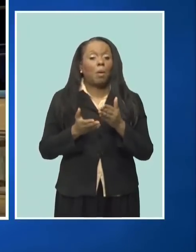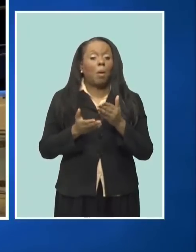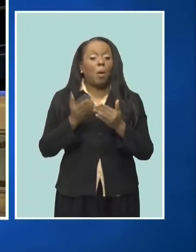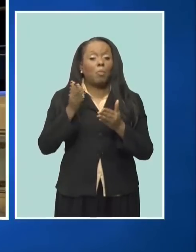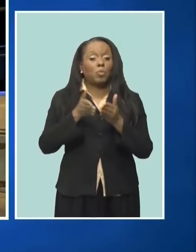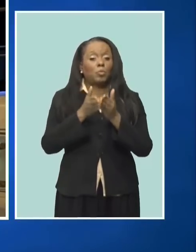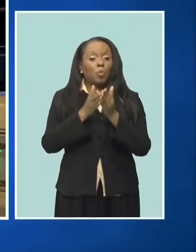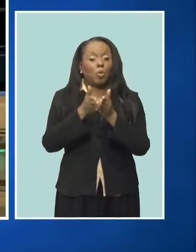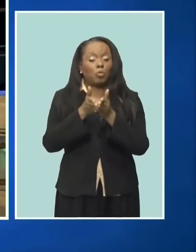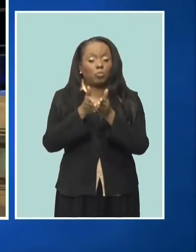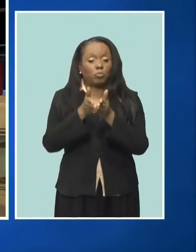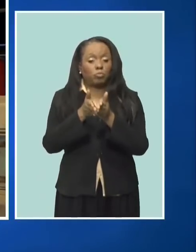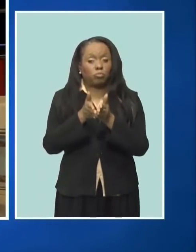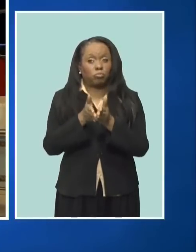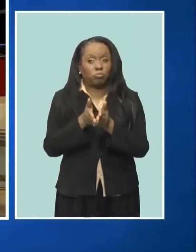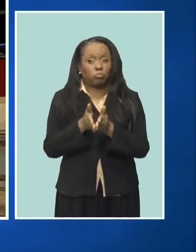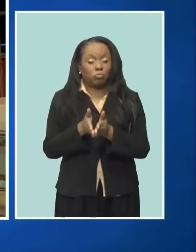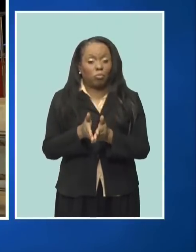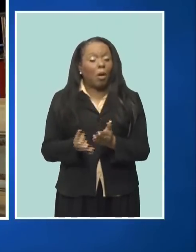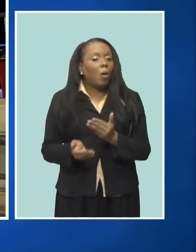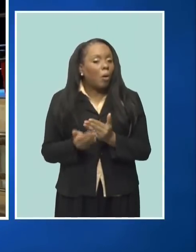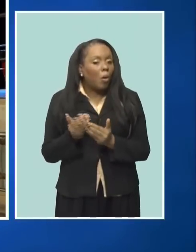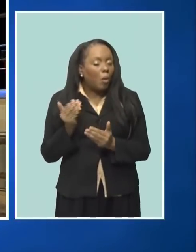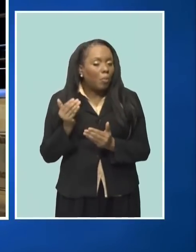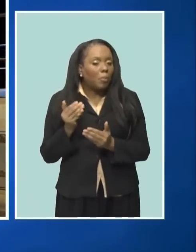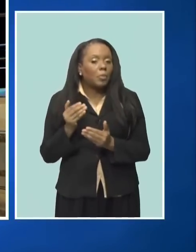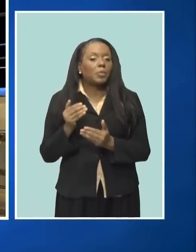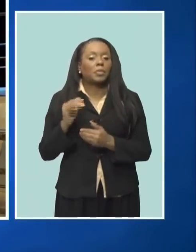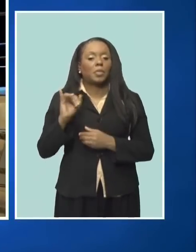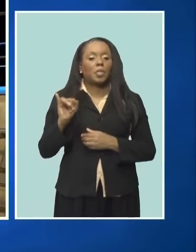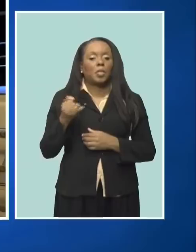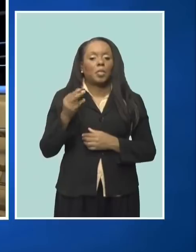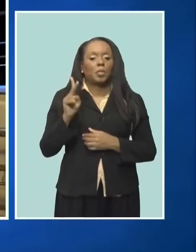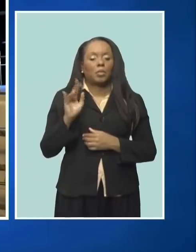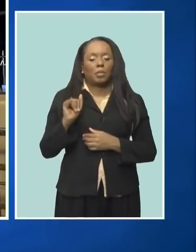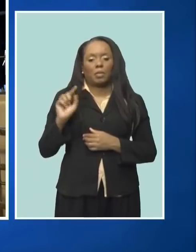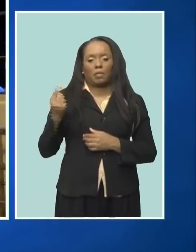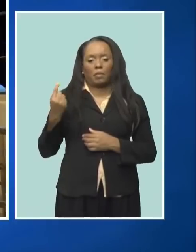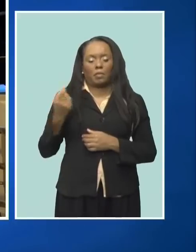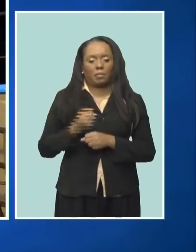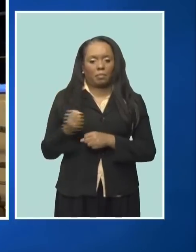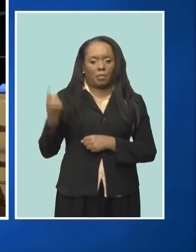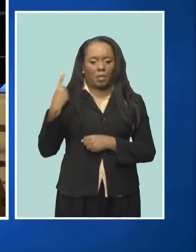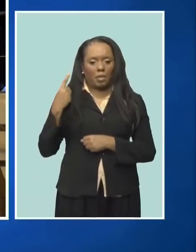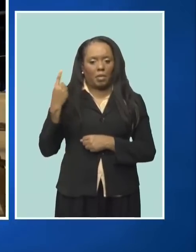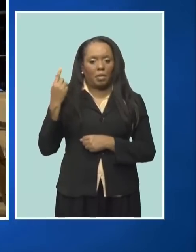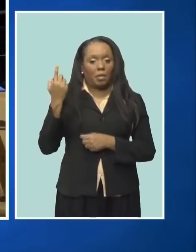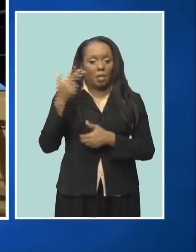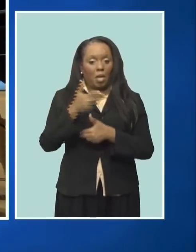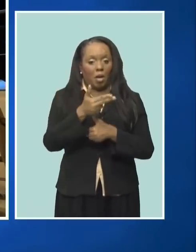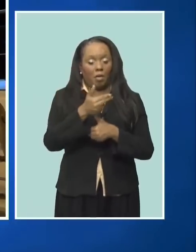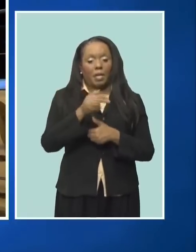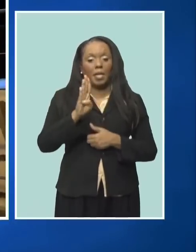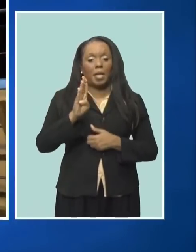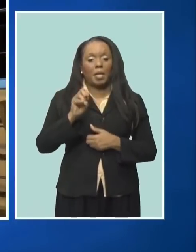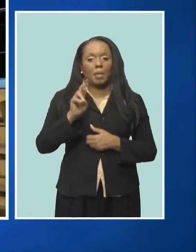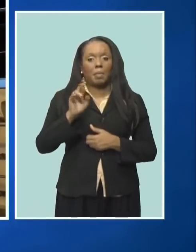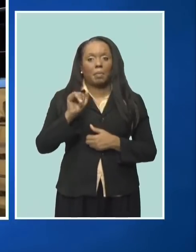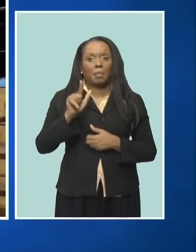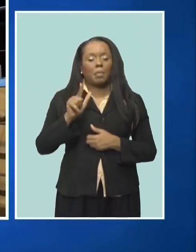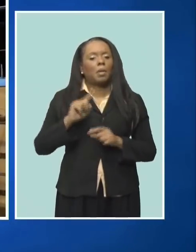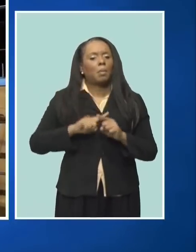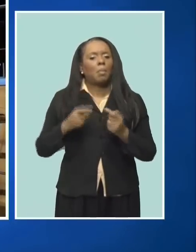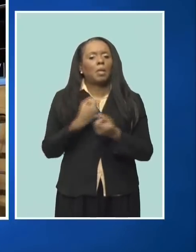swells caused by the passage of Hurricane Beryl on July 1st last year. According to him, it was a tough task saving the